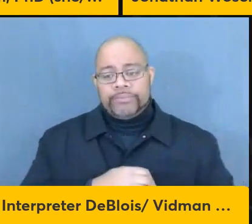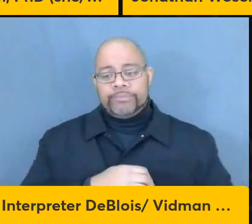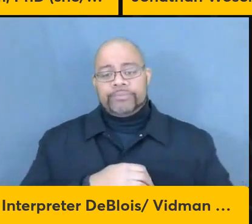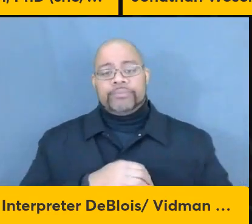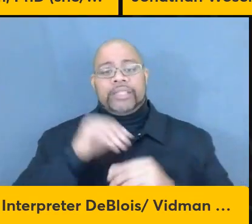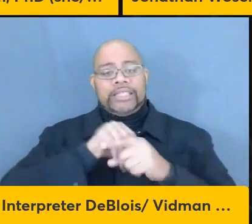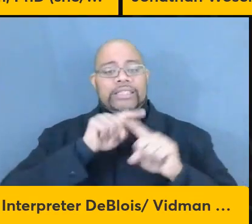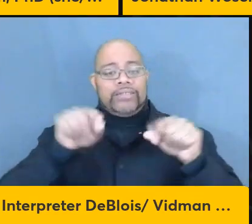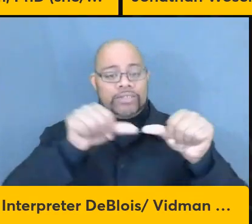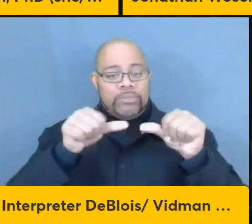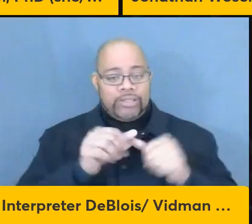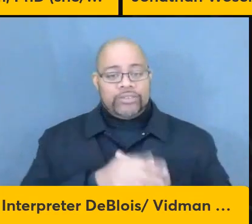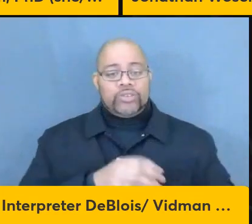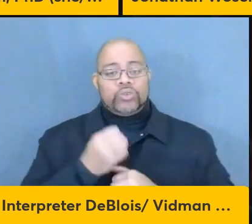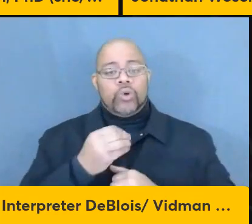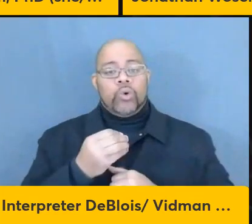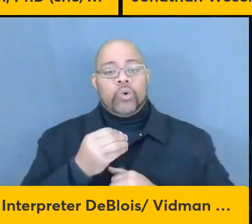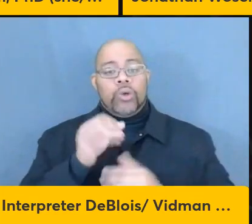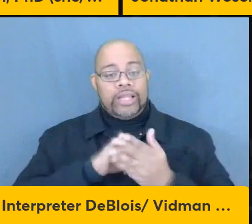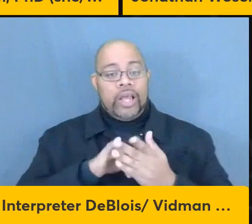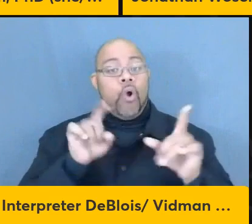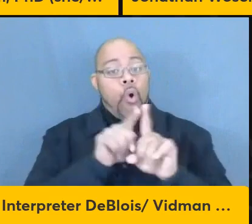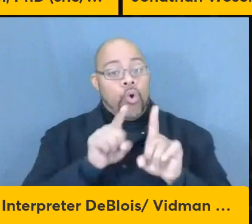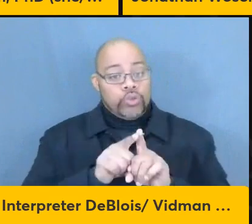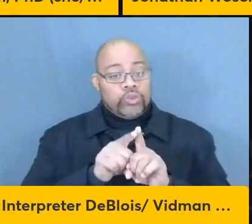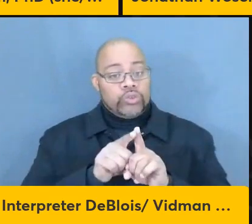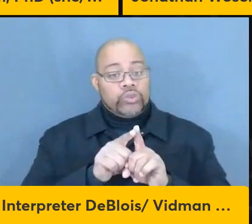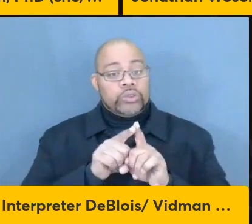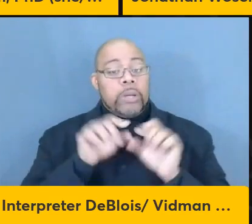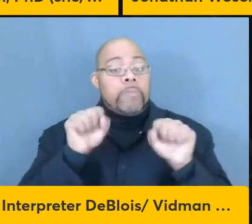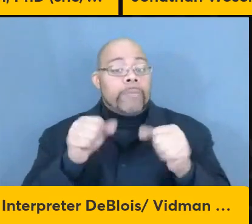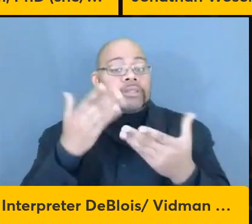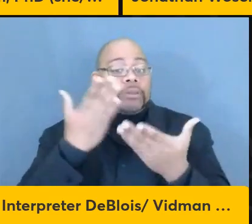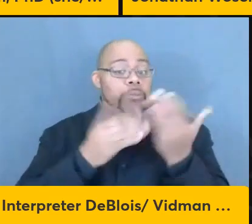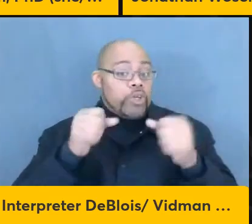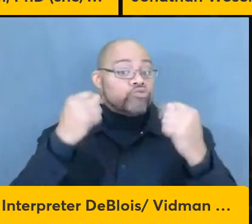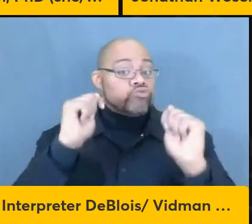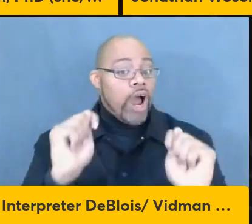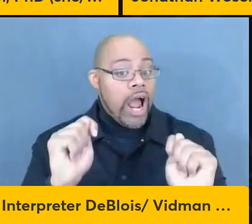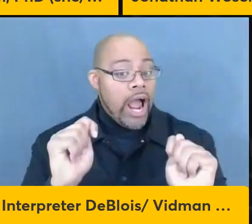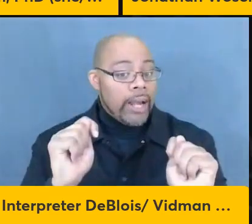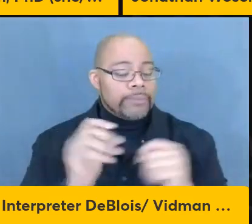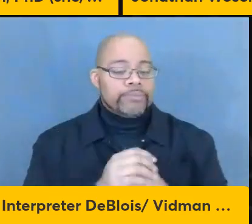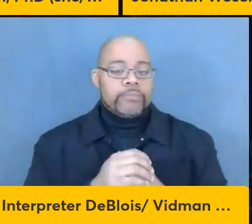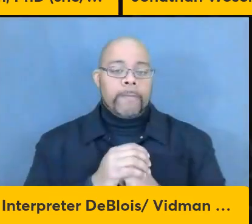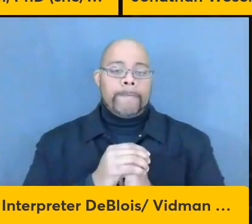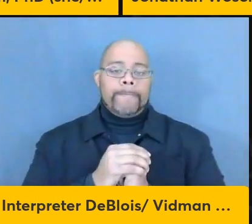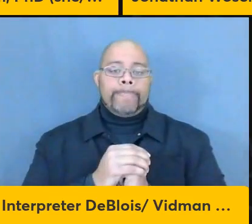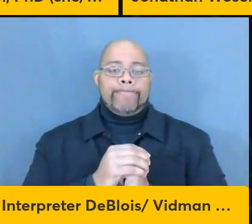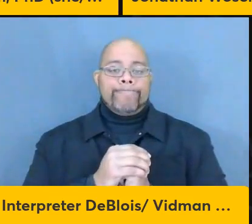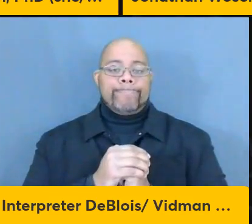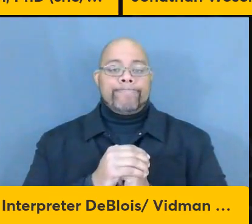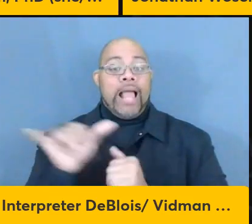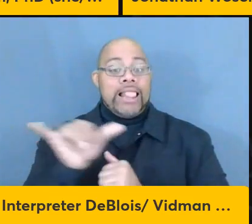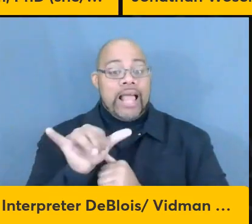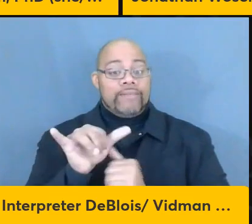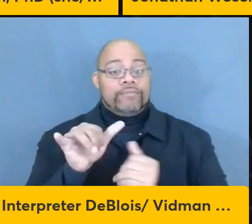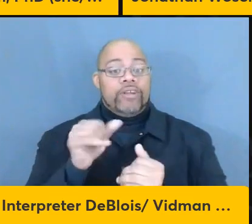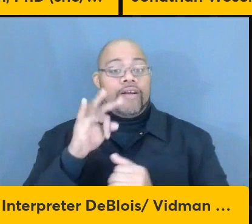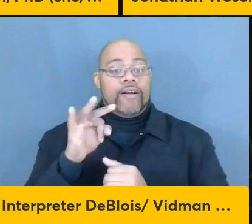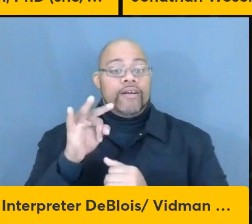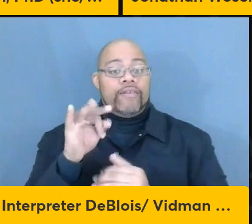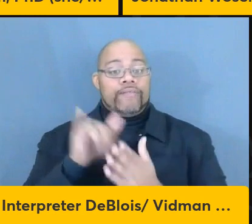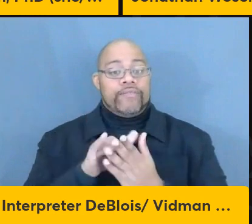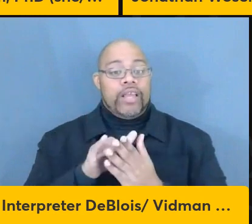different spots. And so it is also a probability. It's something you can try. The likelihood of